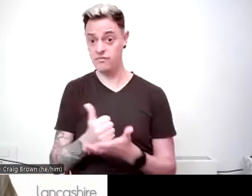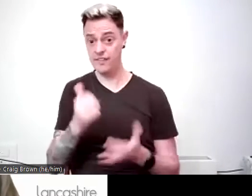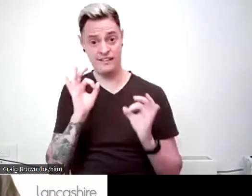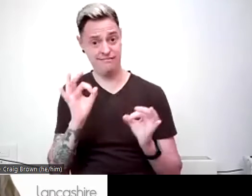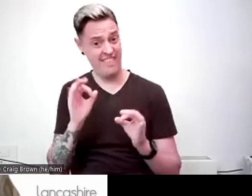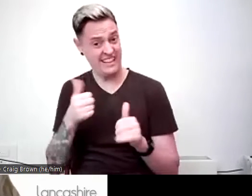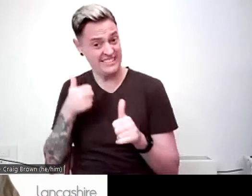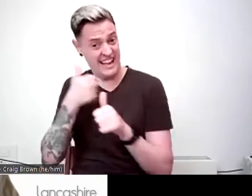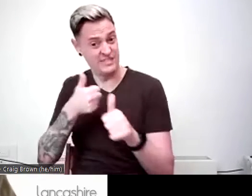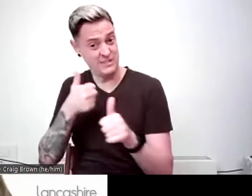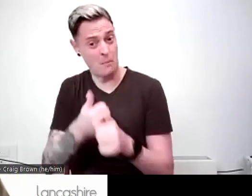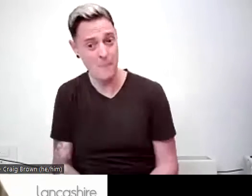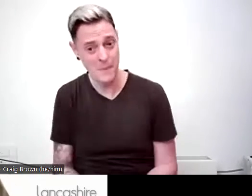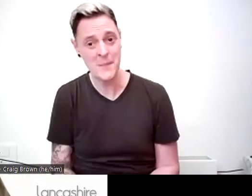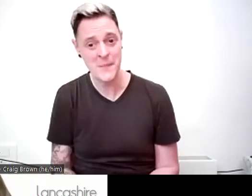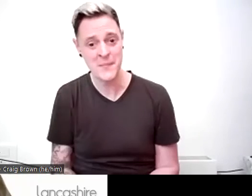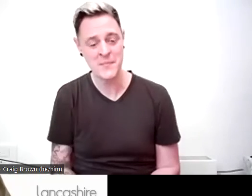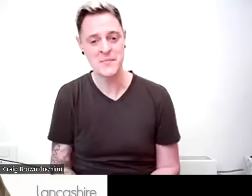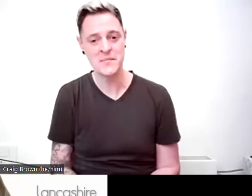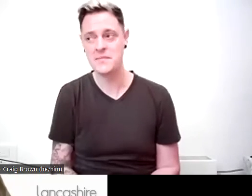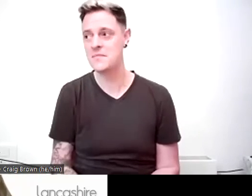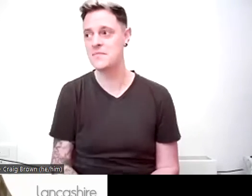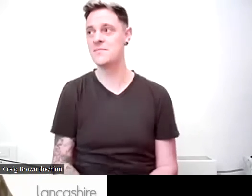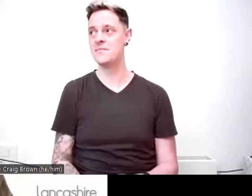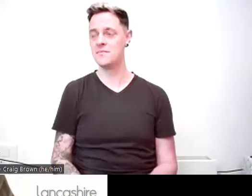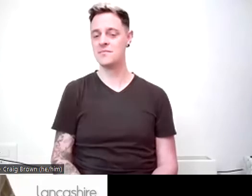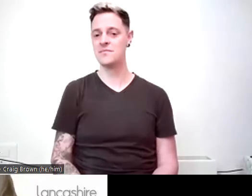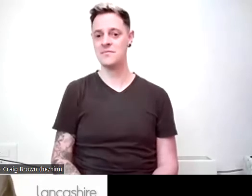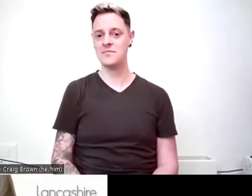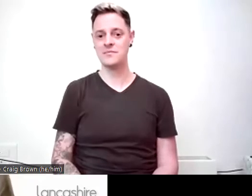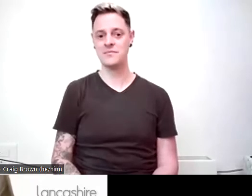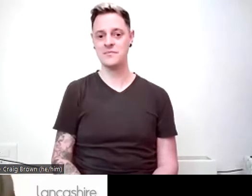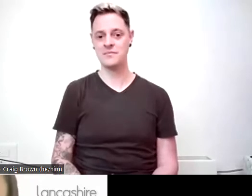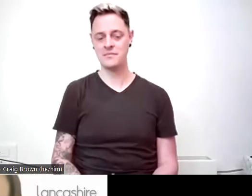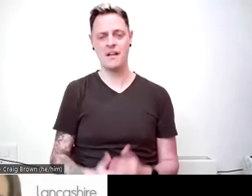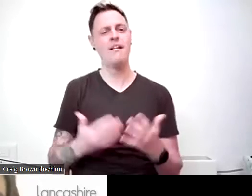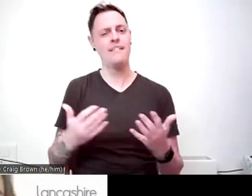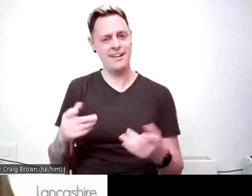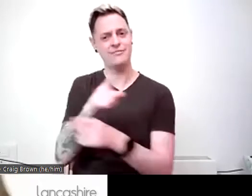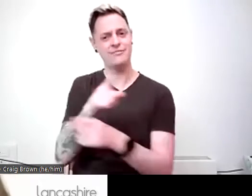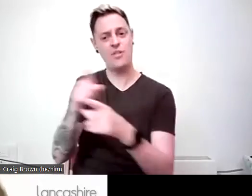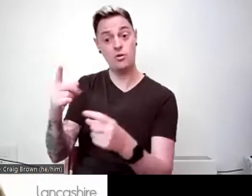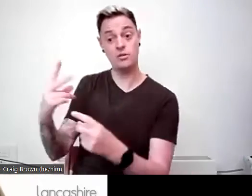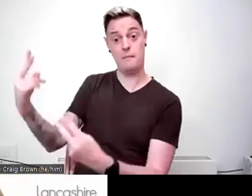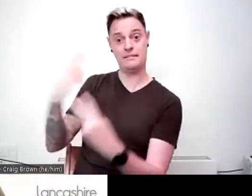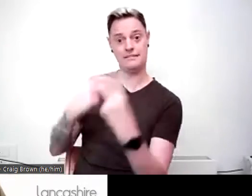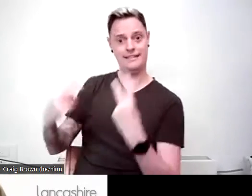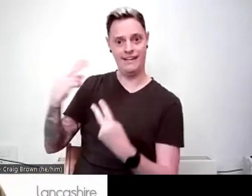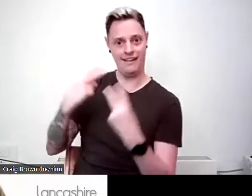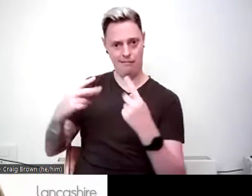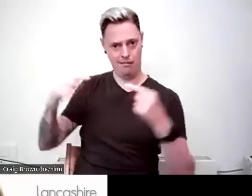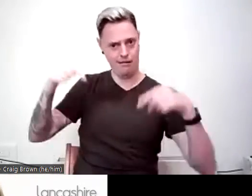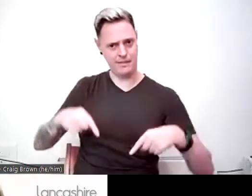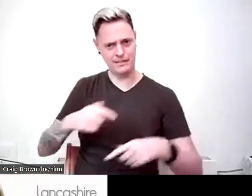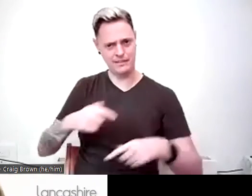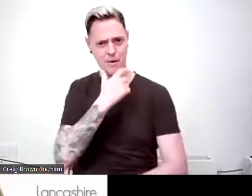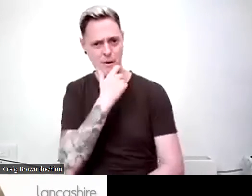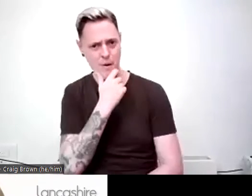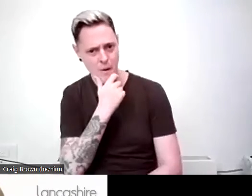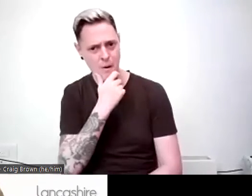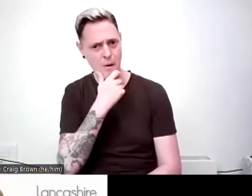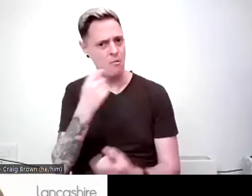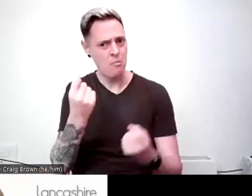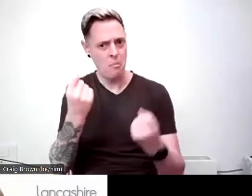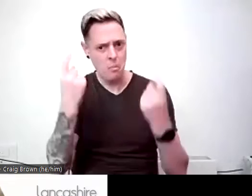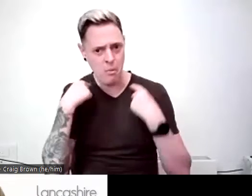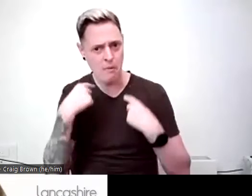Okay, so I just wanted to ask you now, because obviously I'm aware there's people who are watching who may never have thought about the barriers to